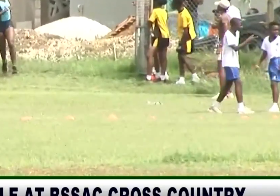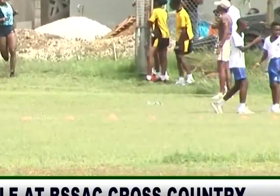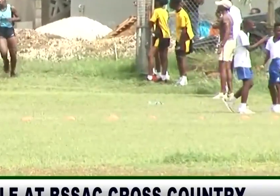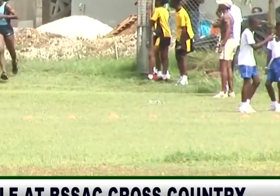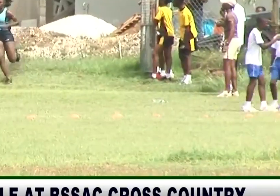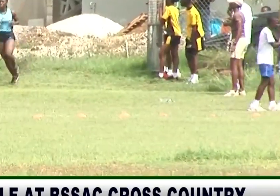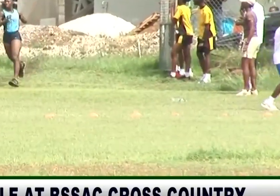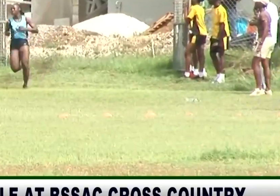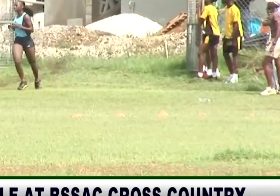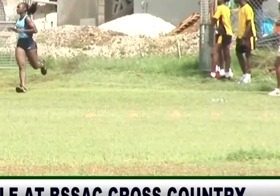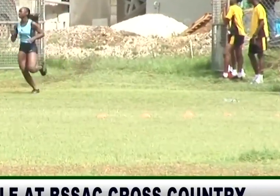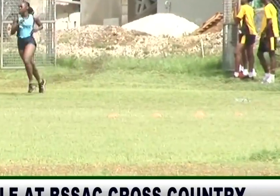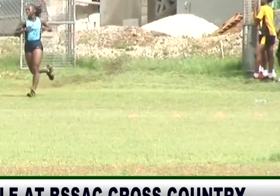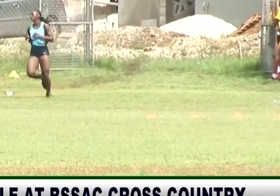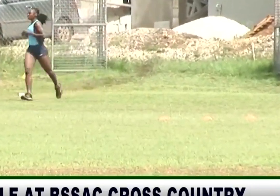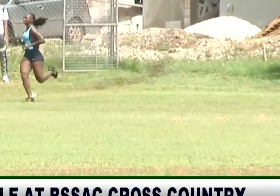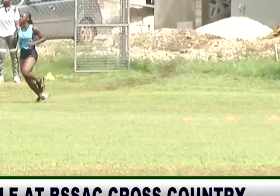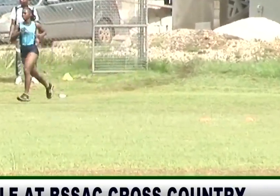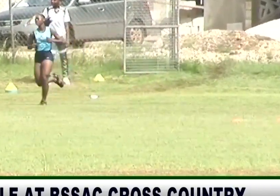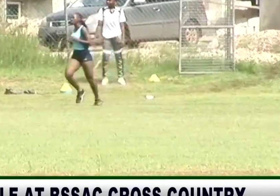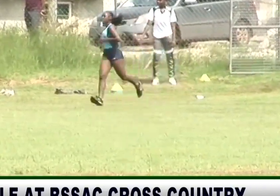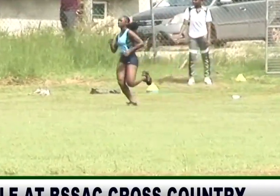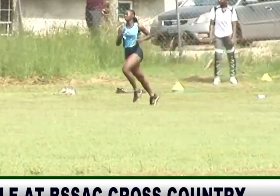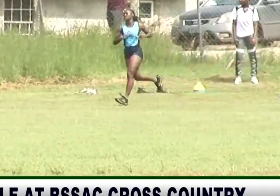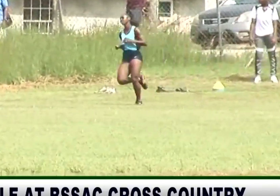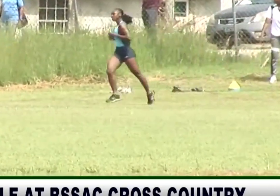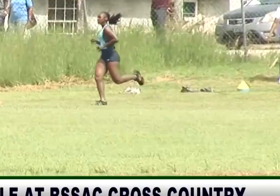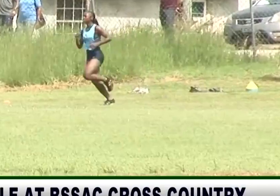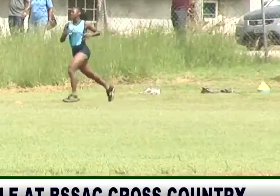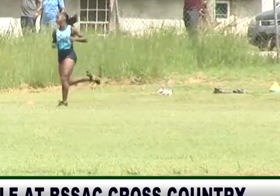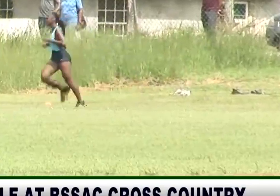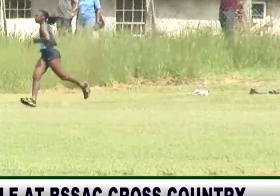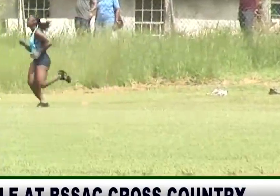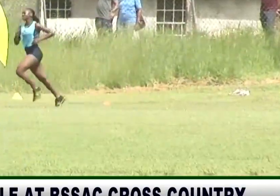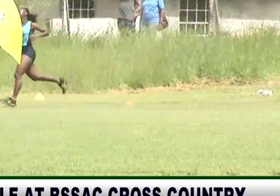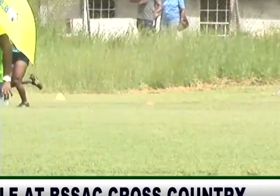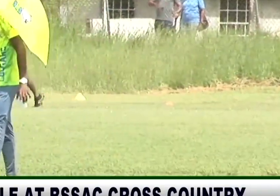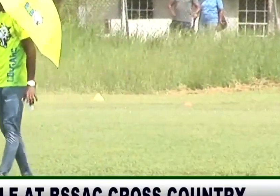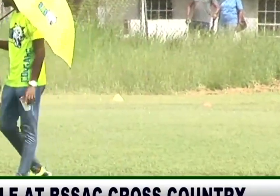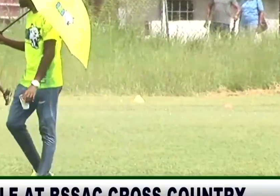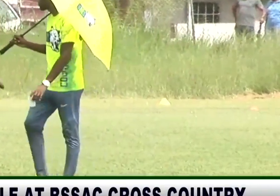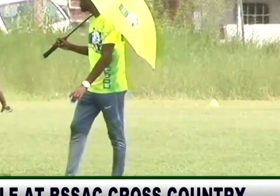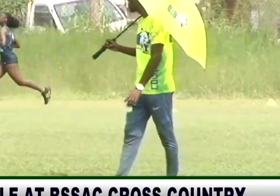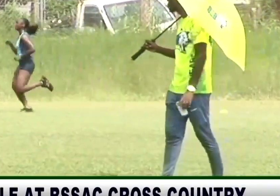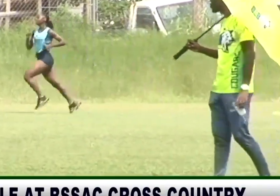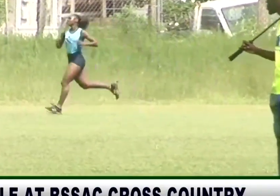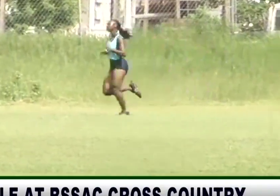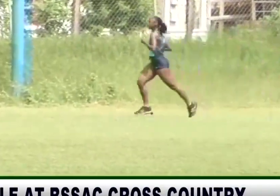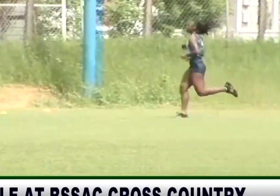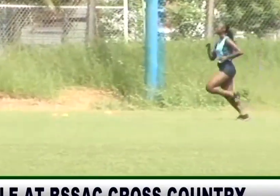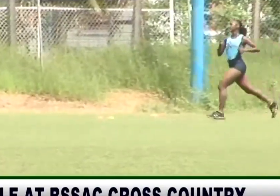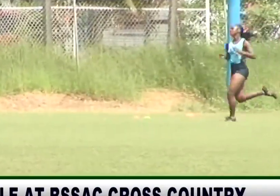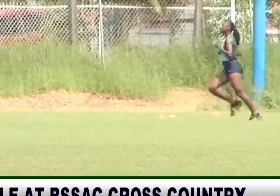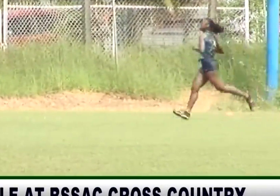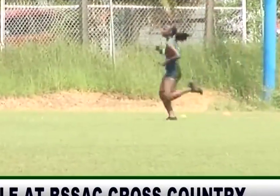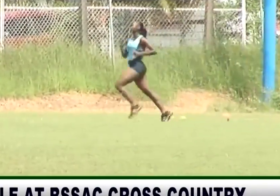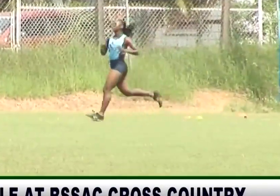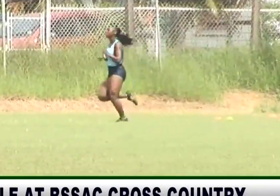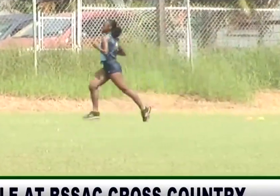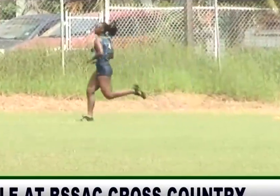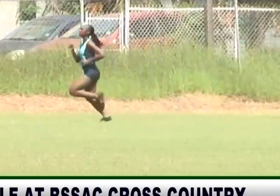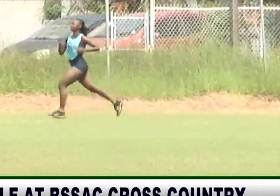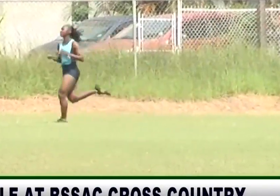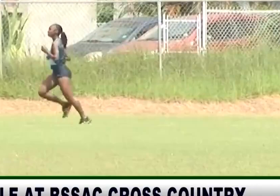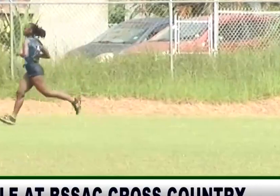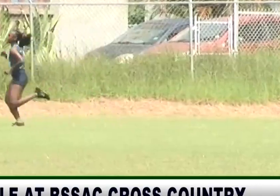Barbados' Carifta Games gold medalist Ashlyn Simmons is in her own lane. This is a done deal, ladies and gentlemen. No signs of fatigue. Simmons